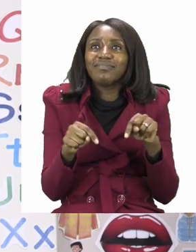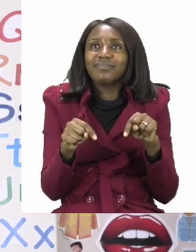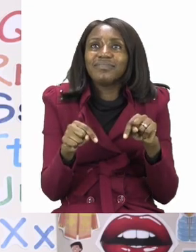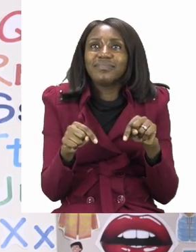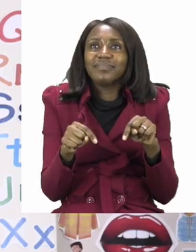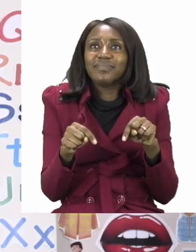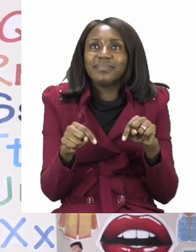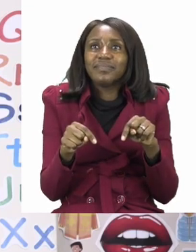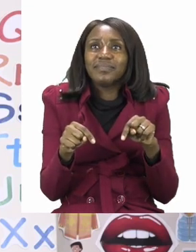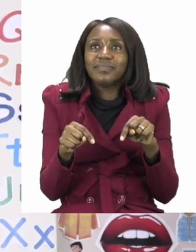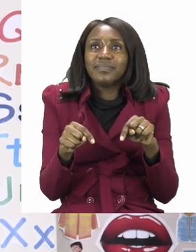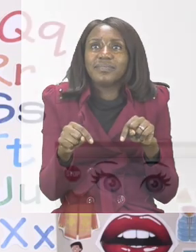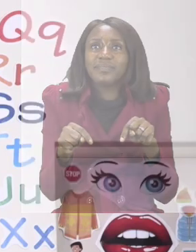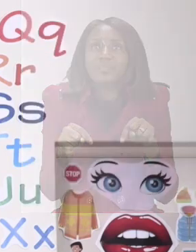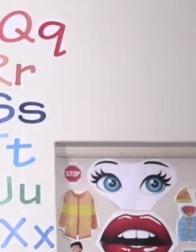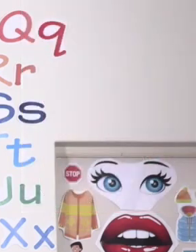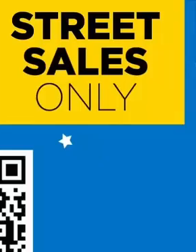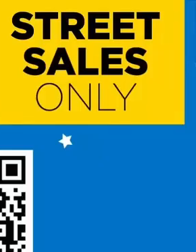break.